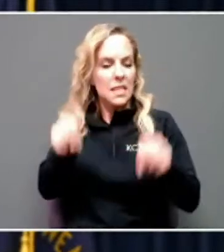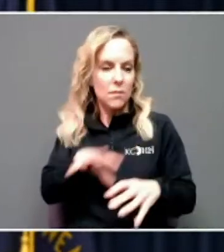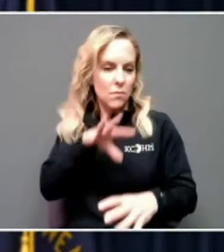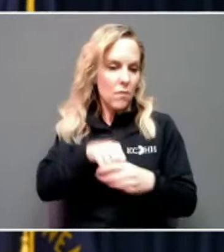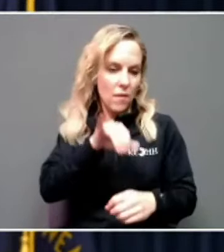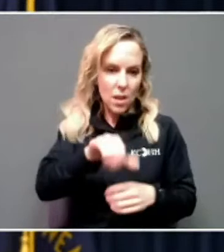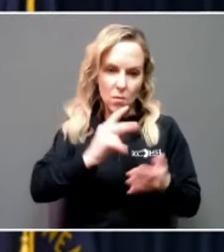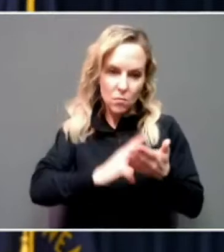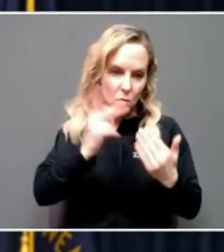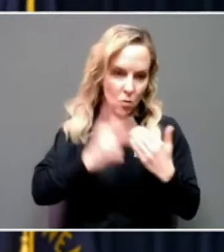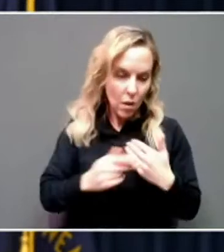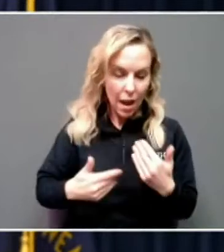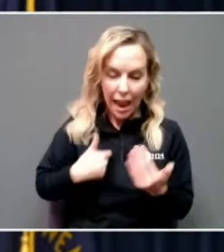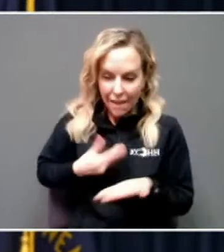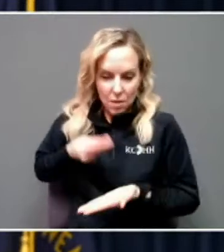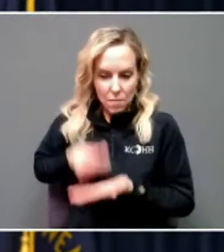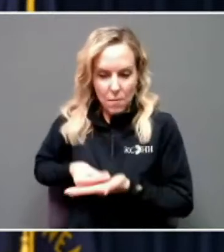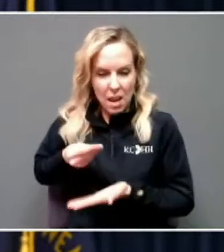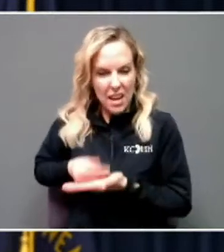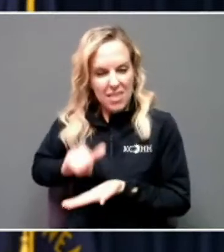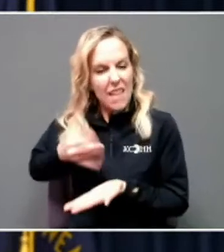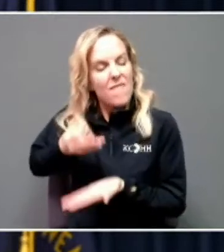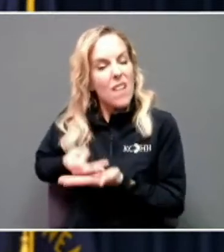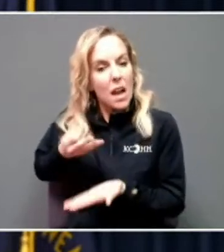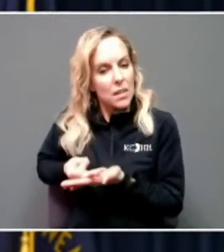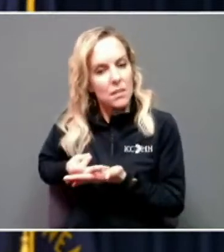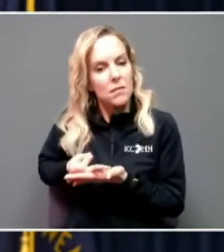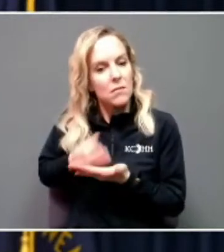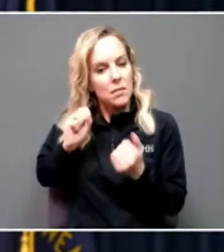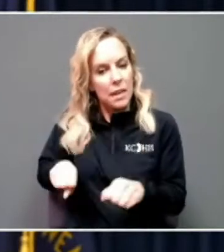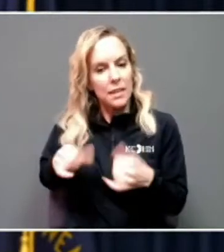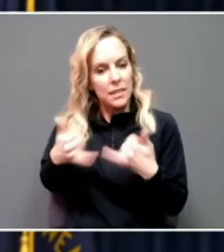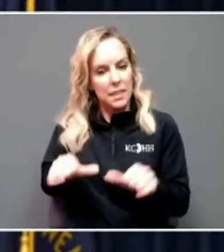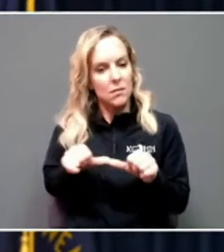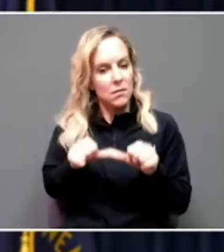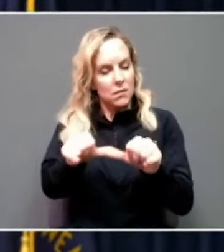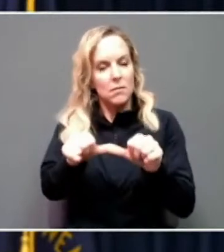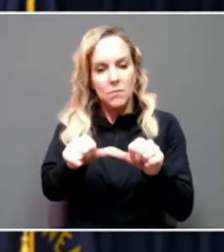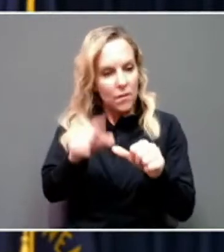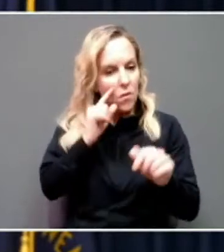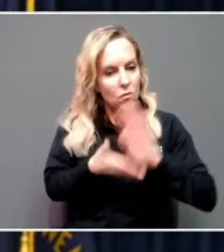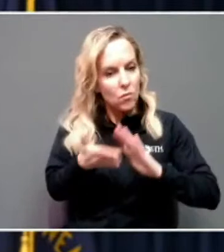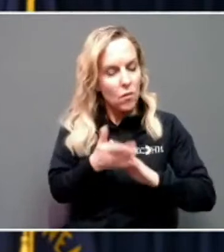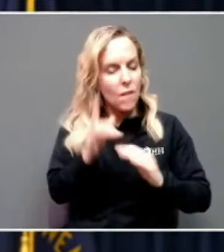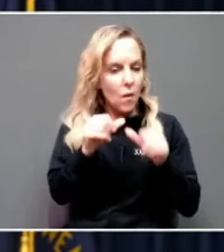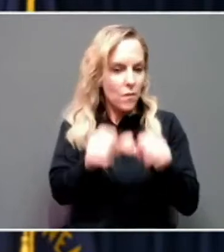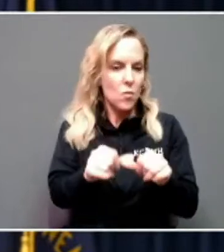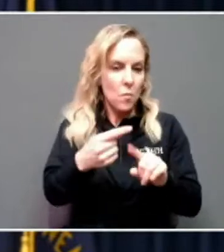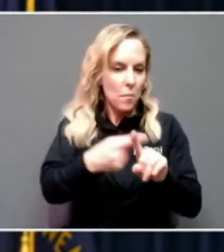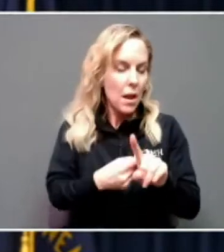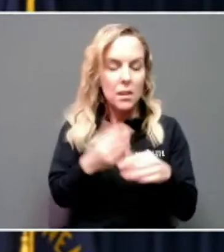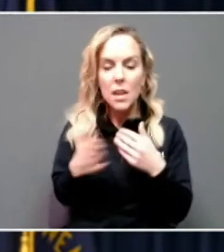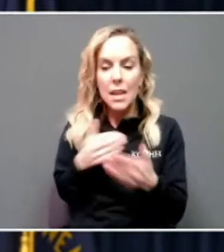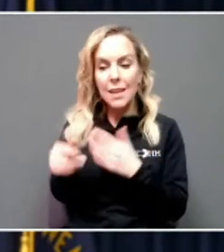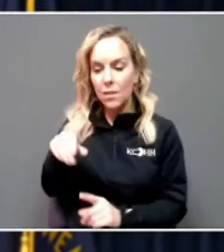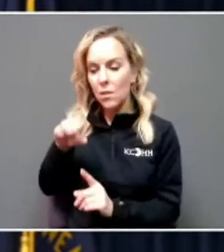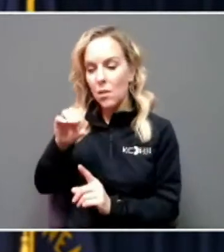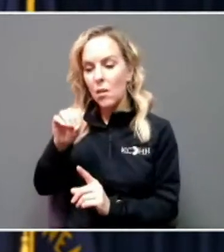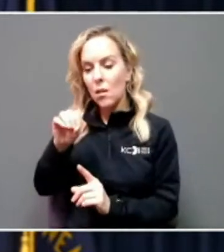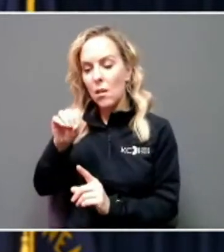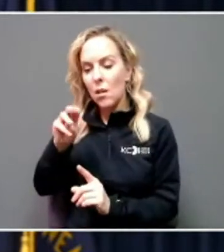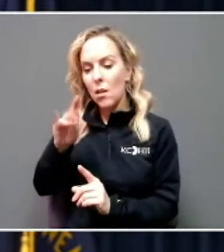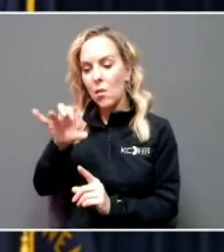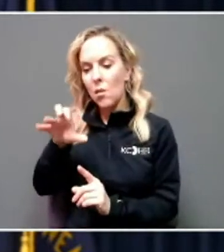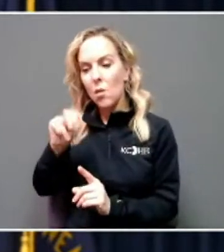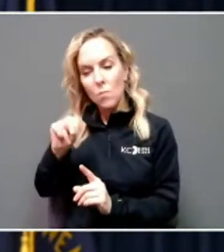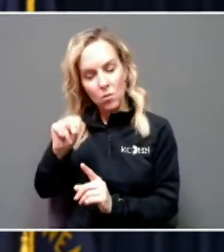the dollars to keep it going for at least a couple more months, and that's even under the Omicron demand for tests,